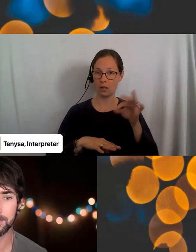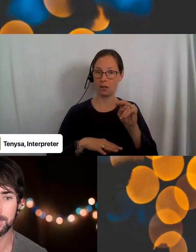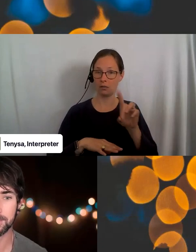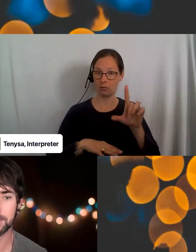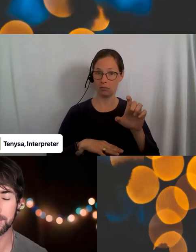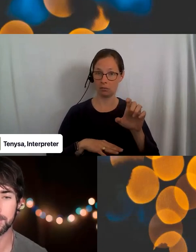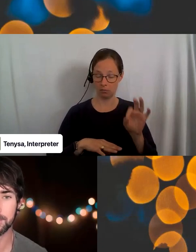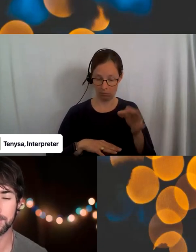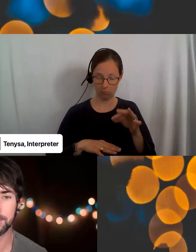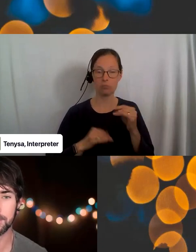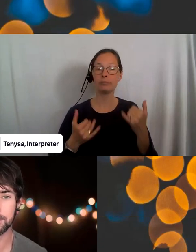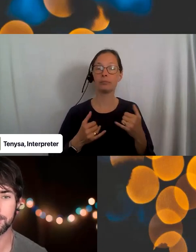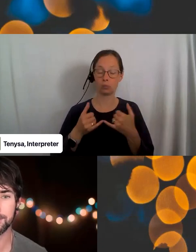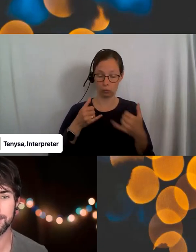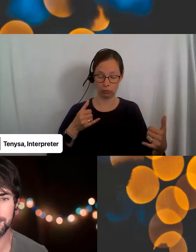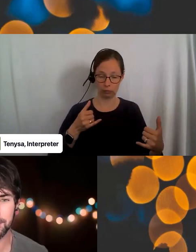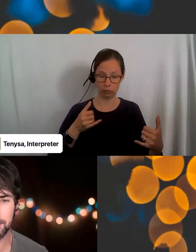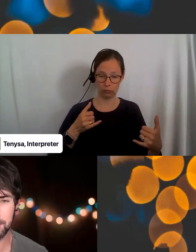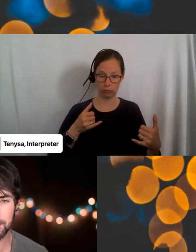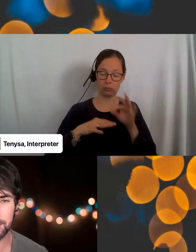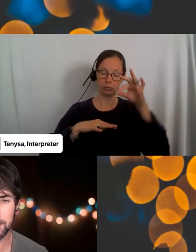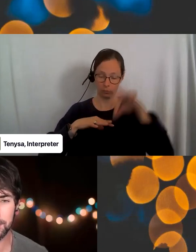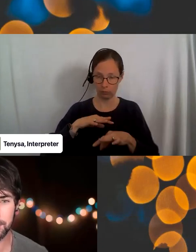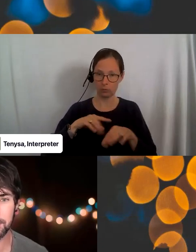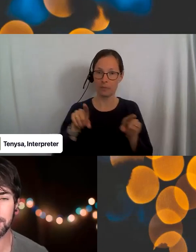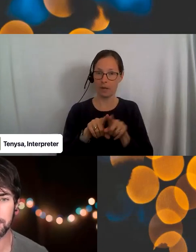the yarn back through the same hole.